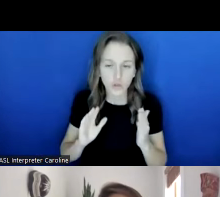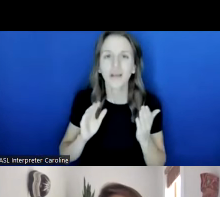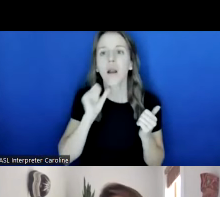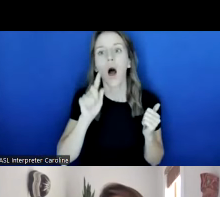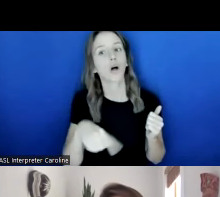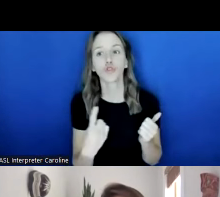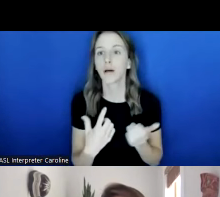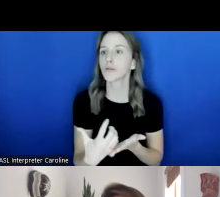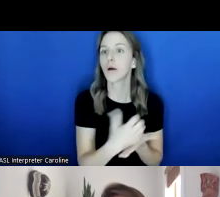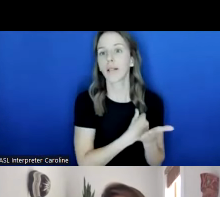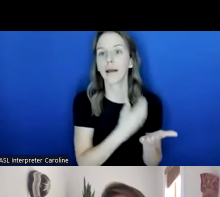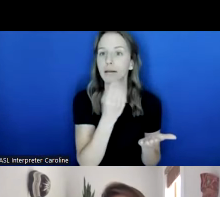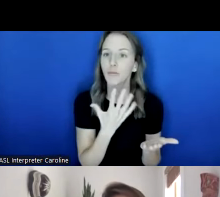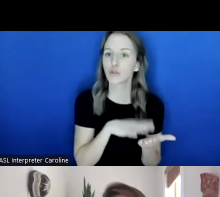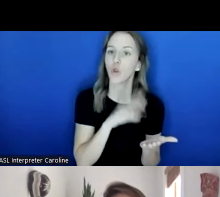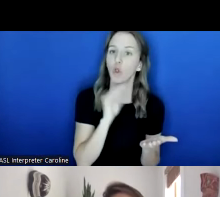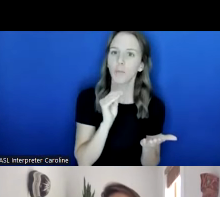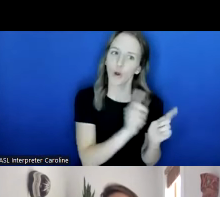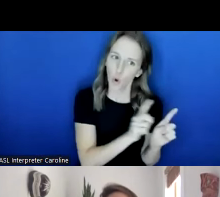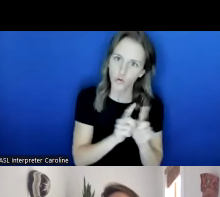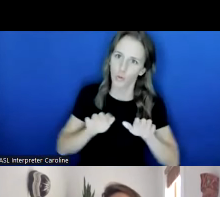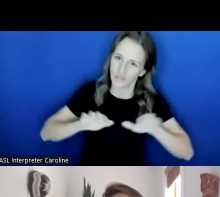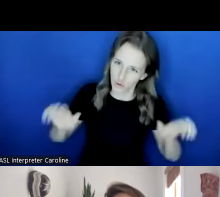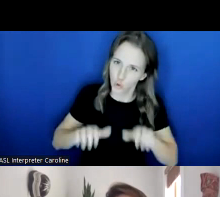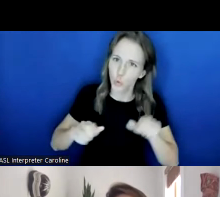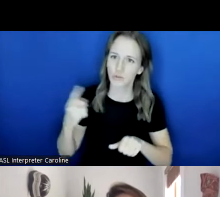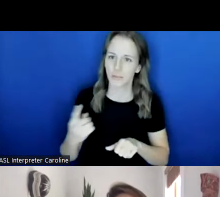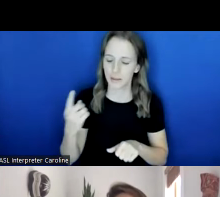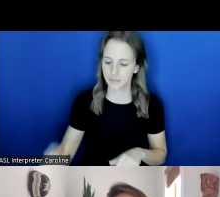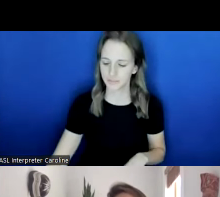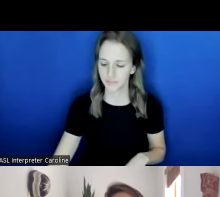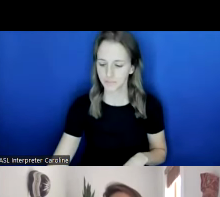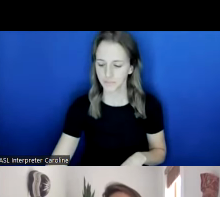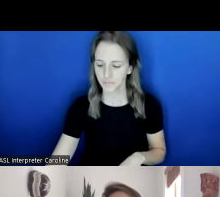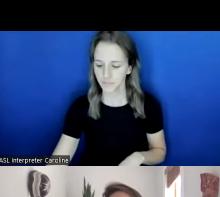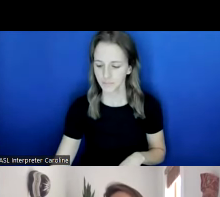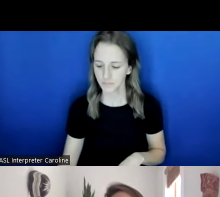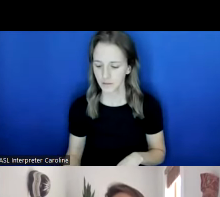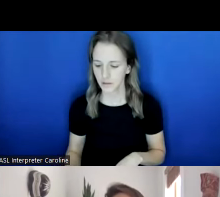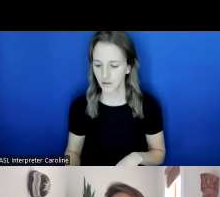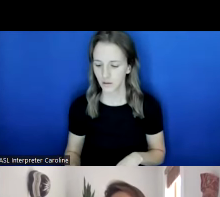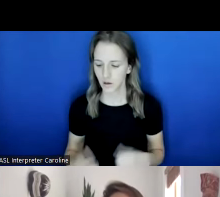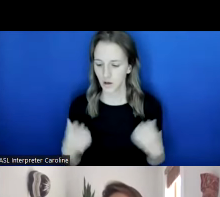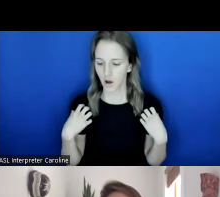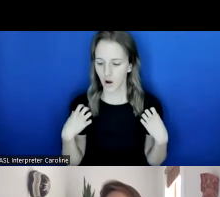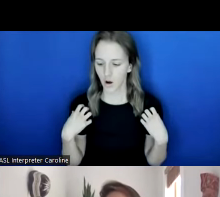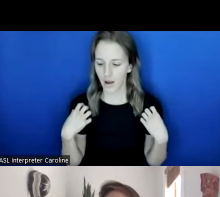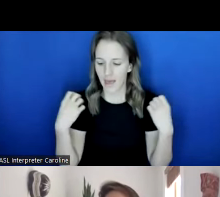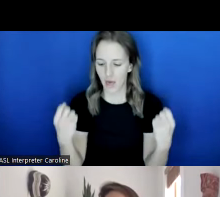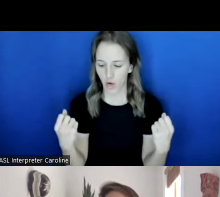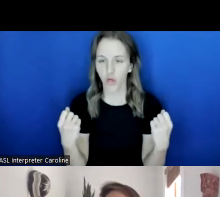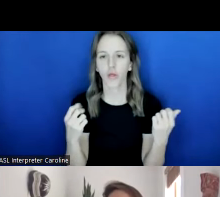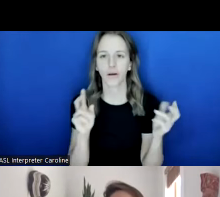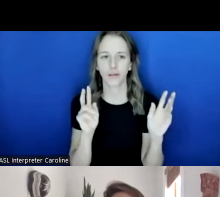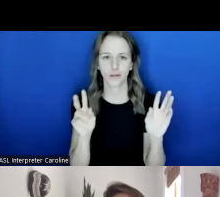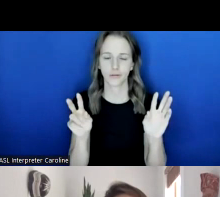do something about it. And so again, knowing that our health surveillance wouldn't be able to capture the experiences